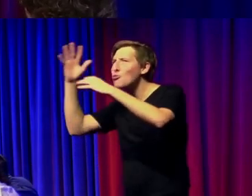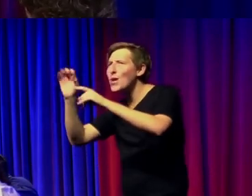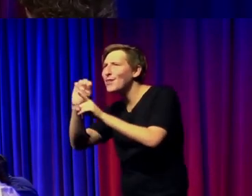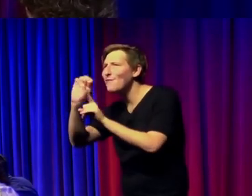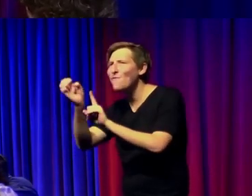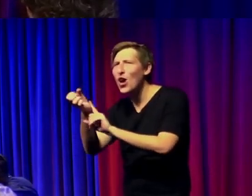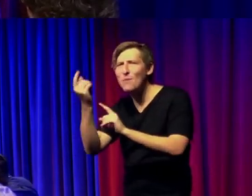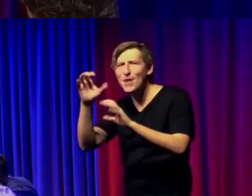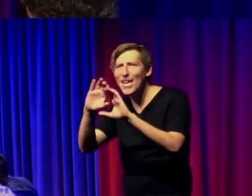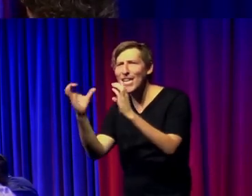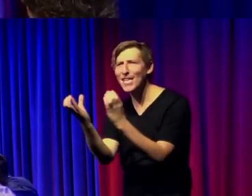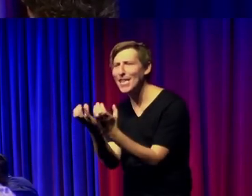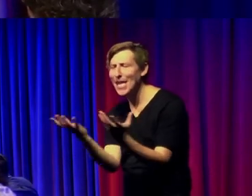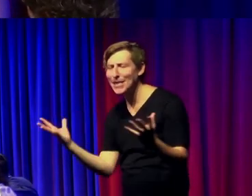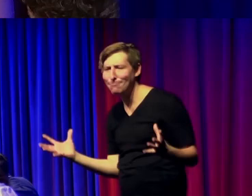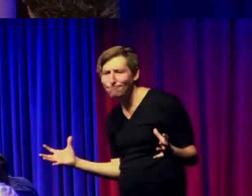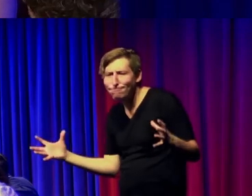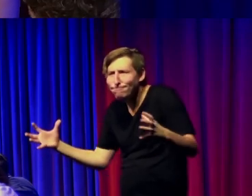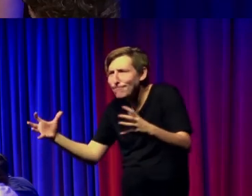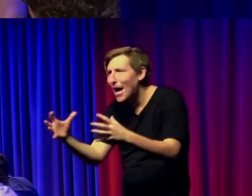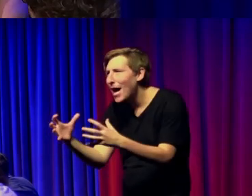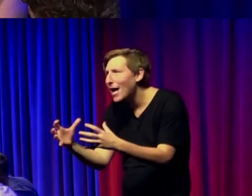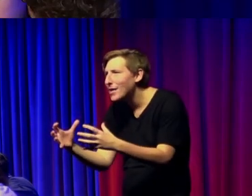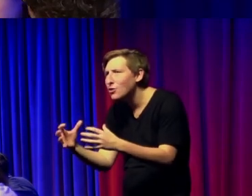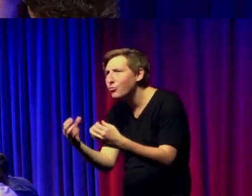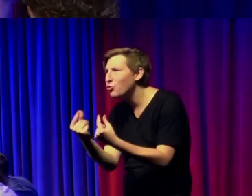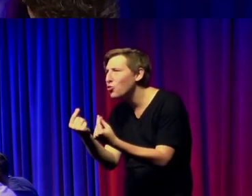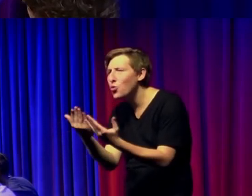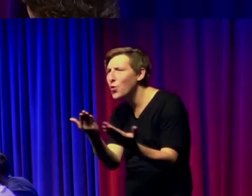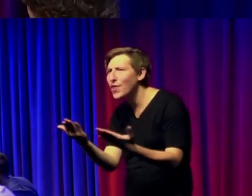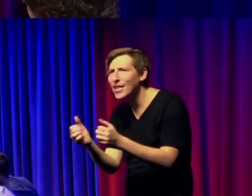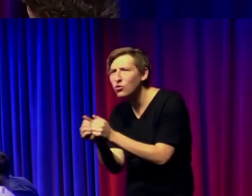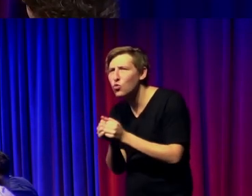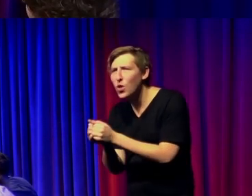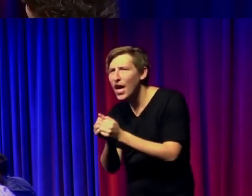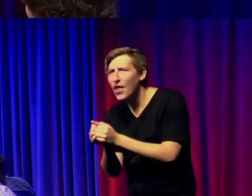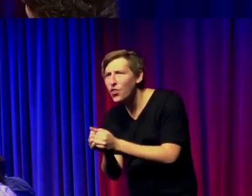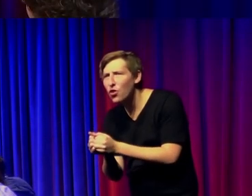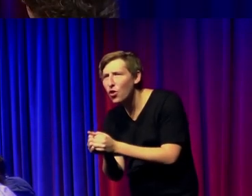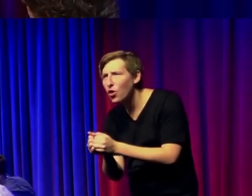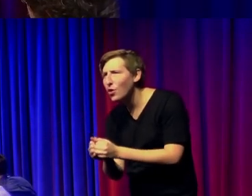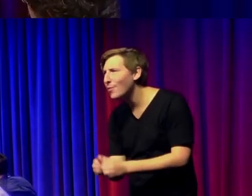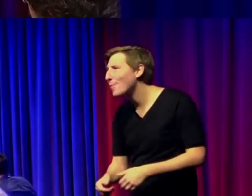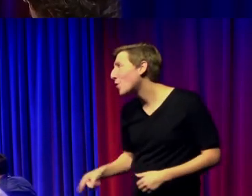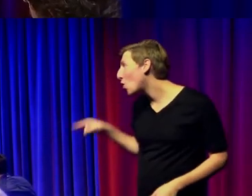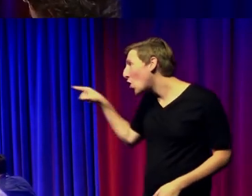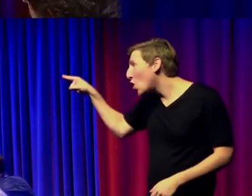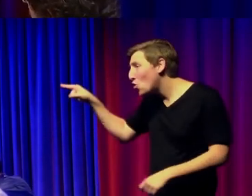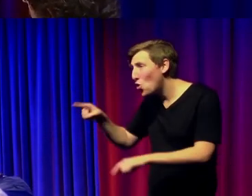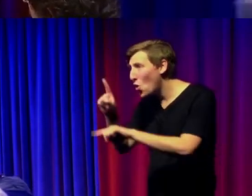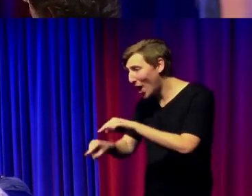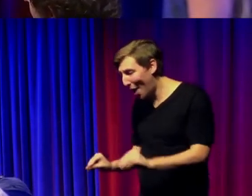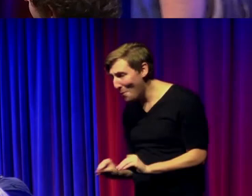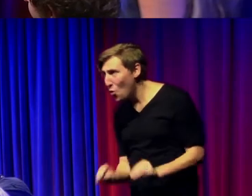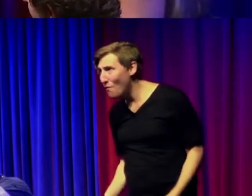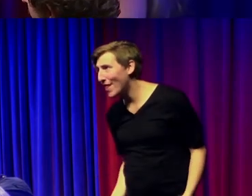walking appropriately and not having to be in splints, jeez, right? Jeez, make it a big giant spotlight moment. Well, I'm just saying